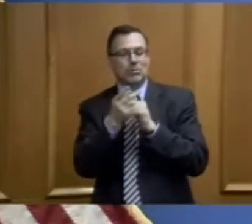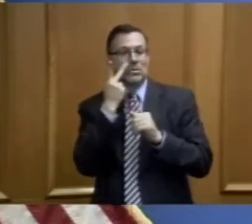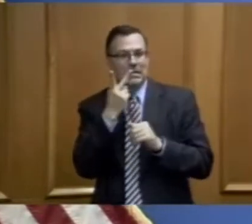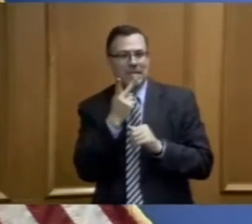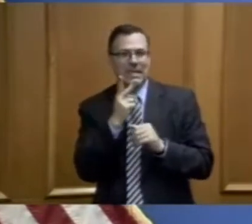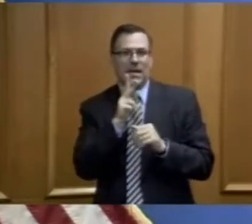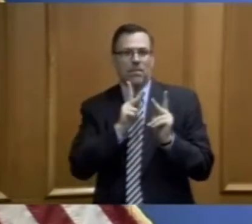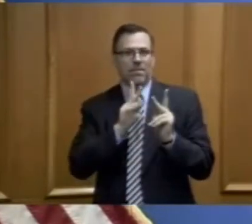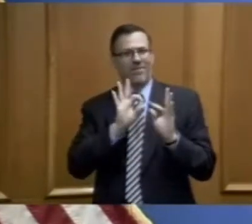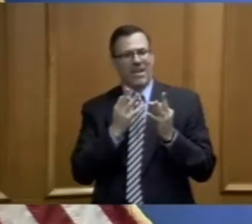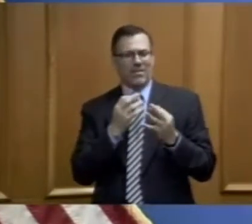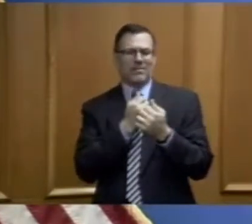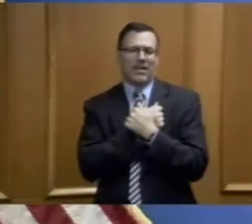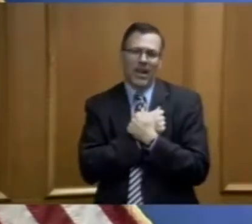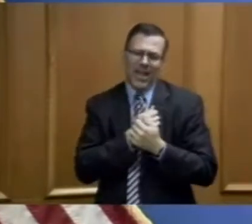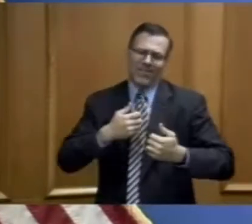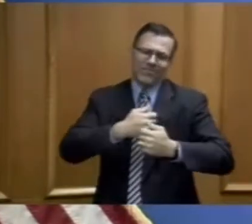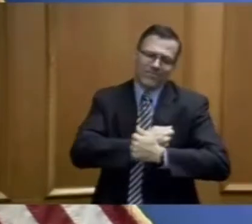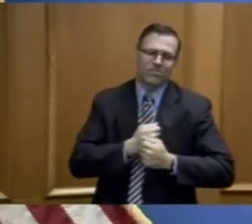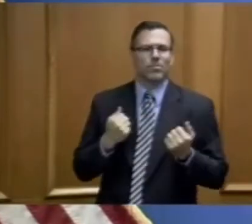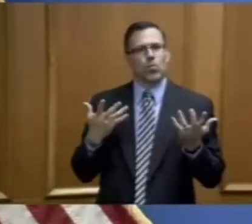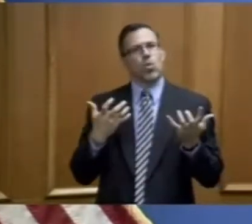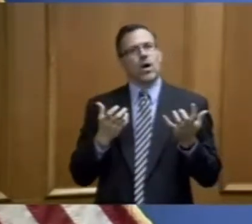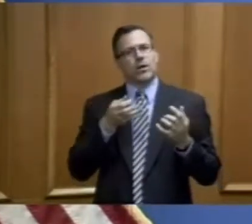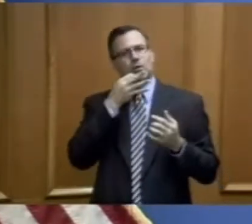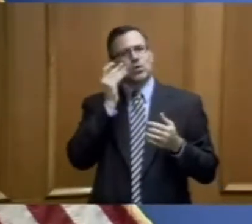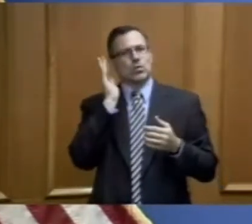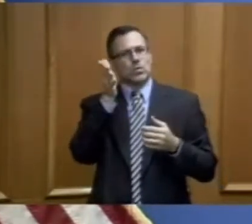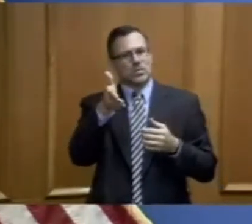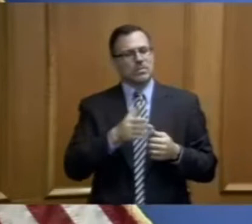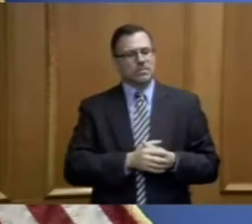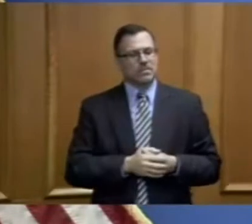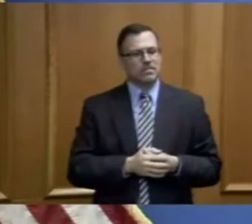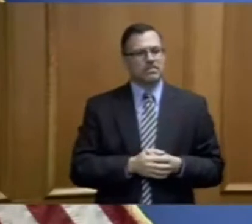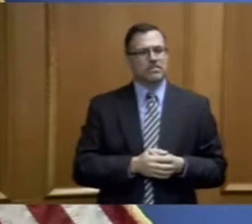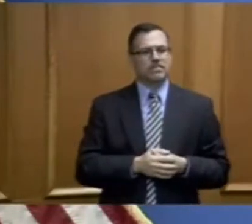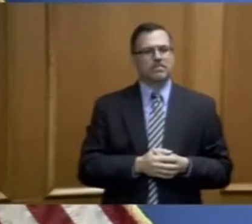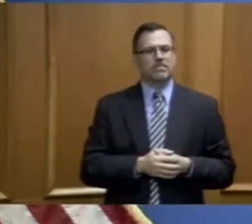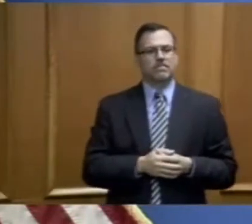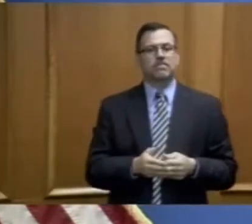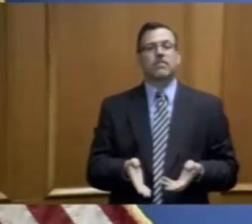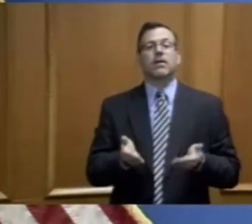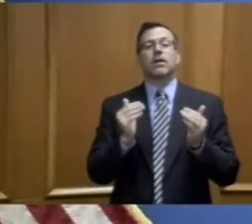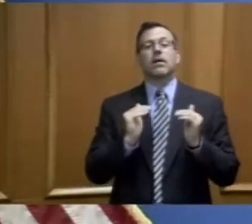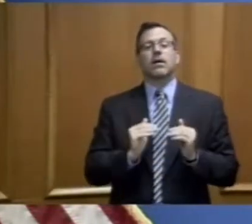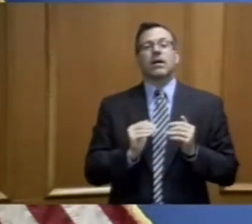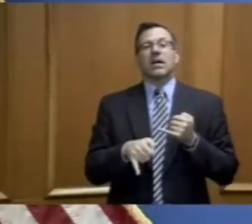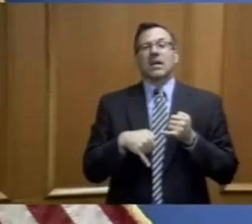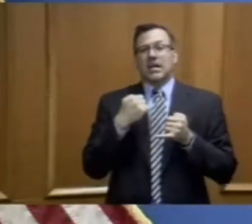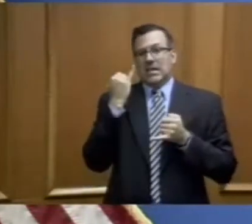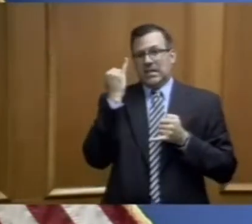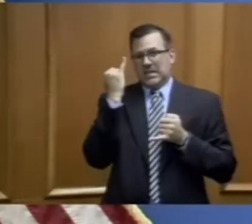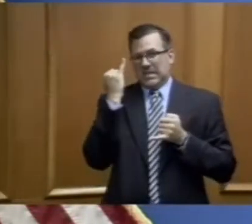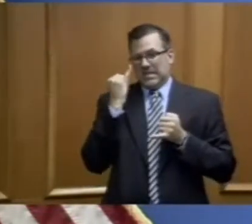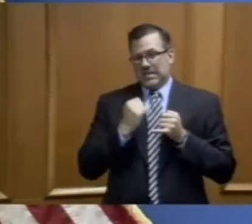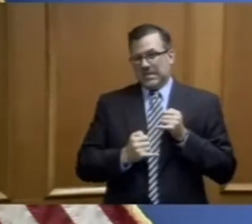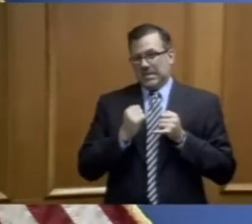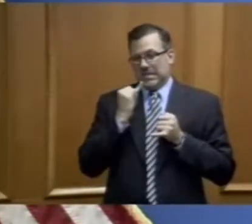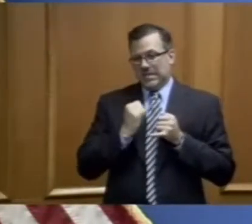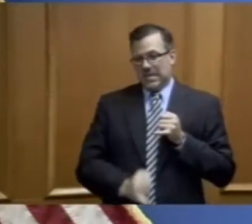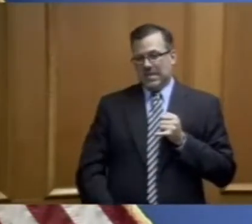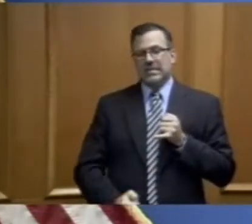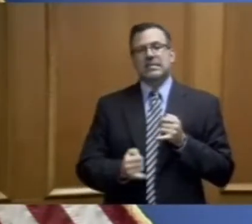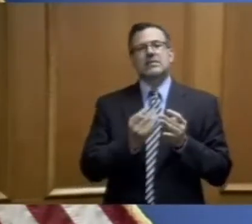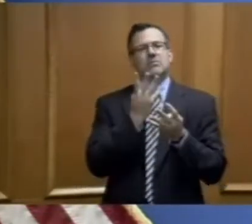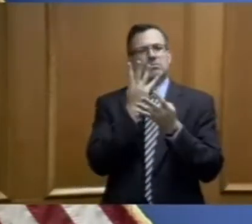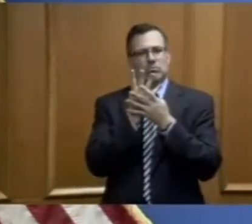loved ones. And so we feel this is a good step towards that. Finally, an update on our correctional